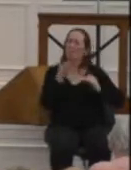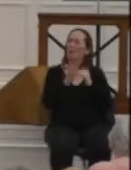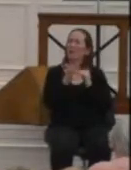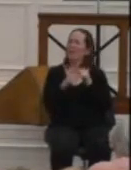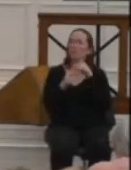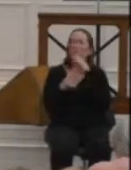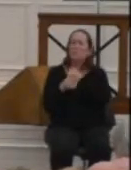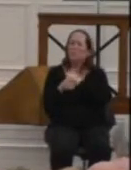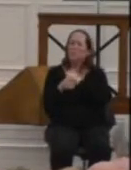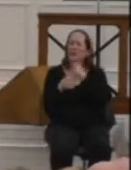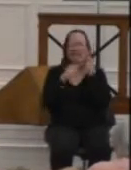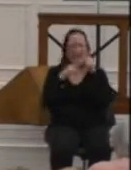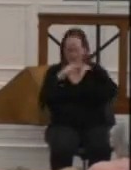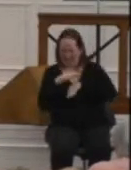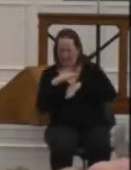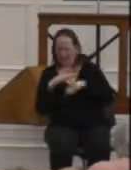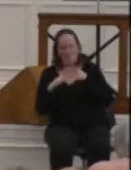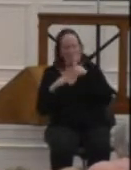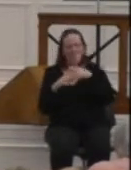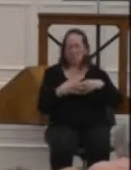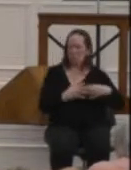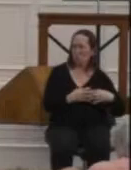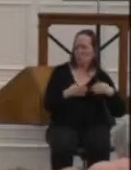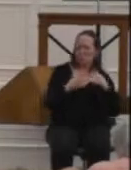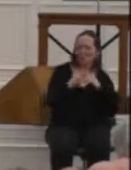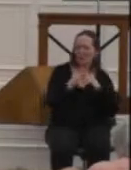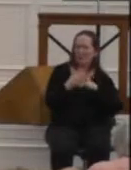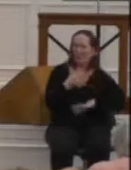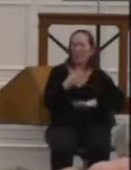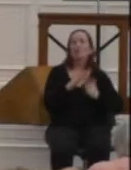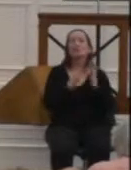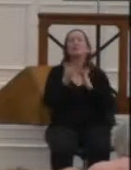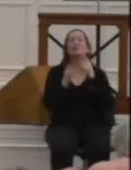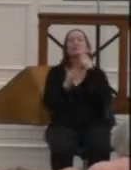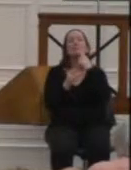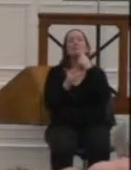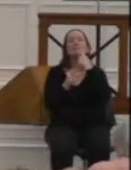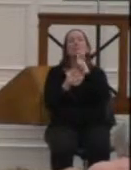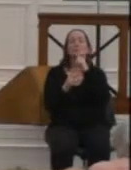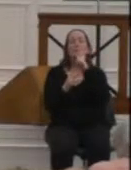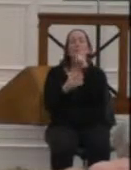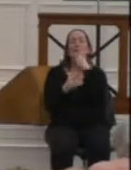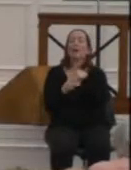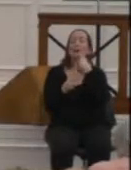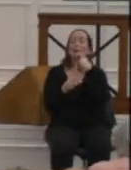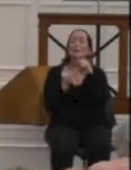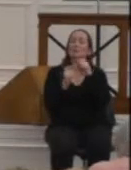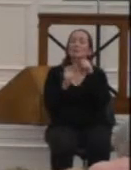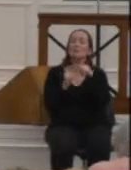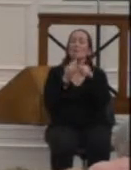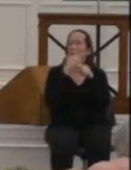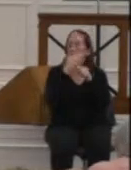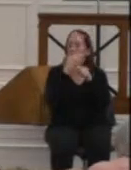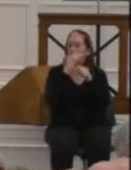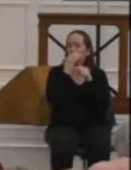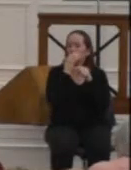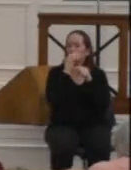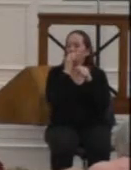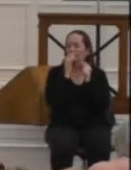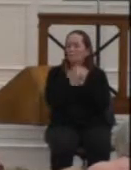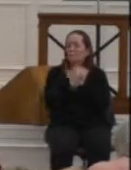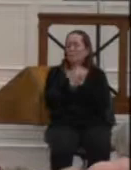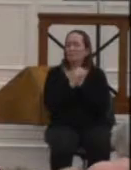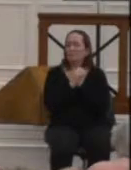can he?" Jesus answered, "Truly, truly, I say to you, unless one is born of water and the Spirit,